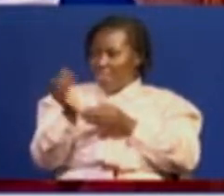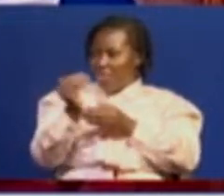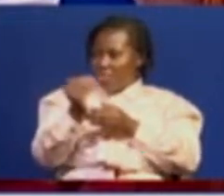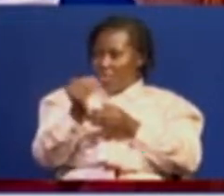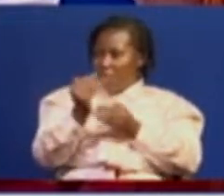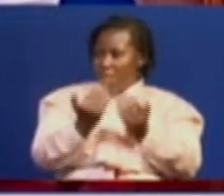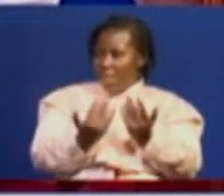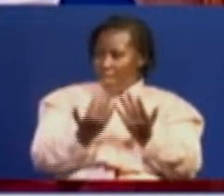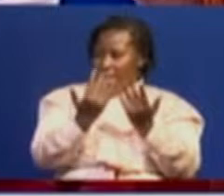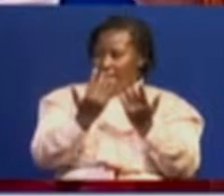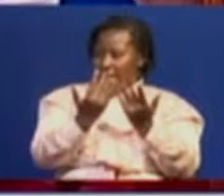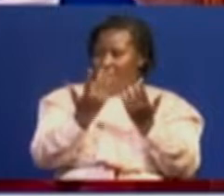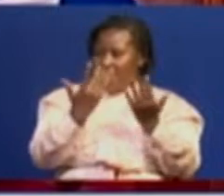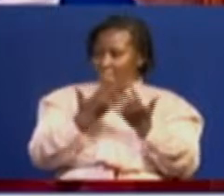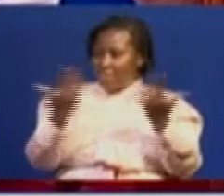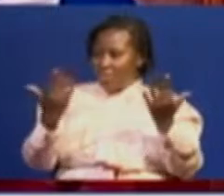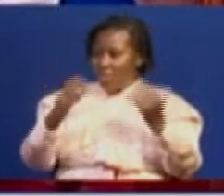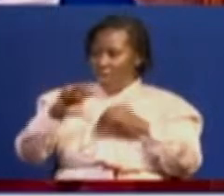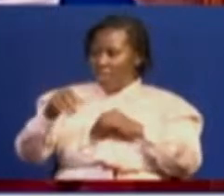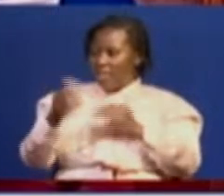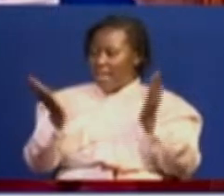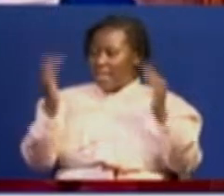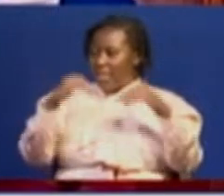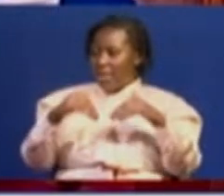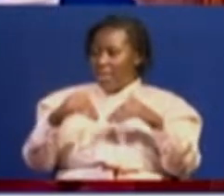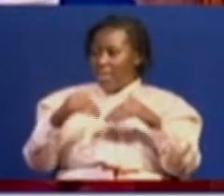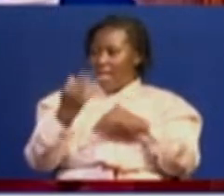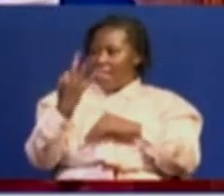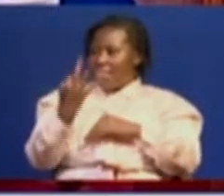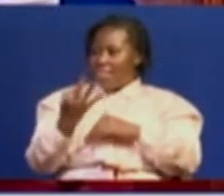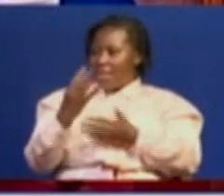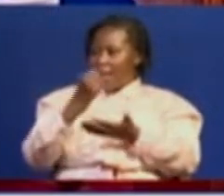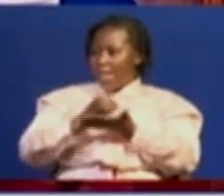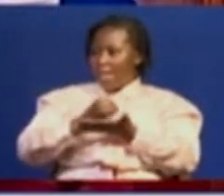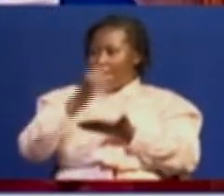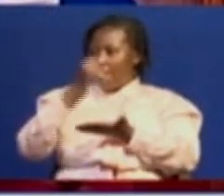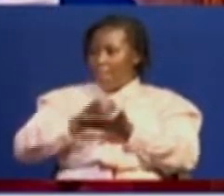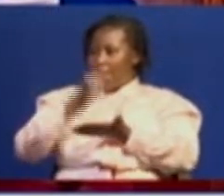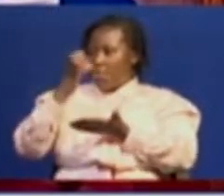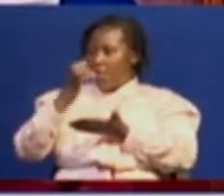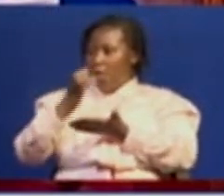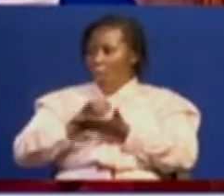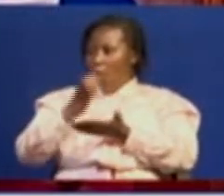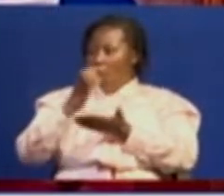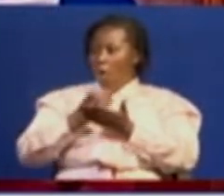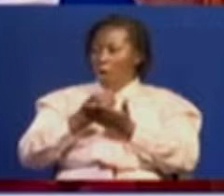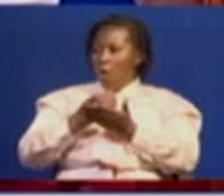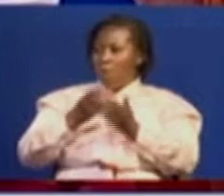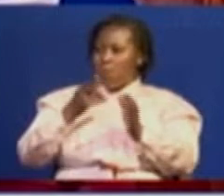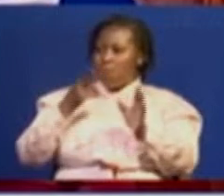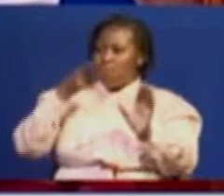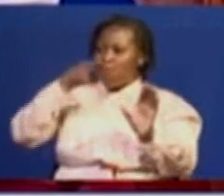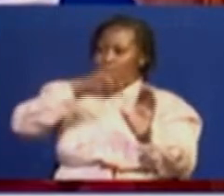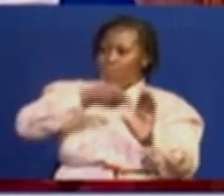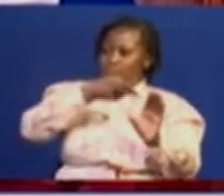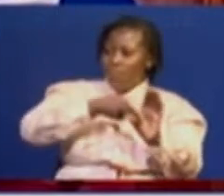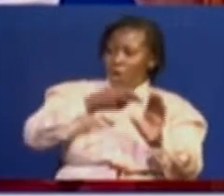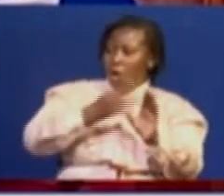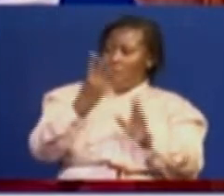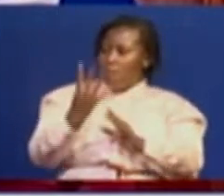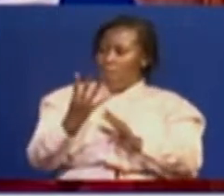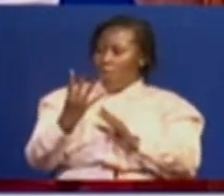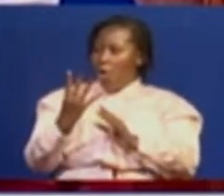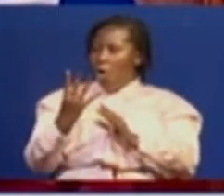of connection of burning the premises of the County Assembly, 3 bottles of petrol, 4 motor